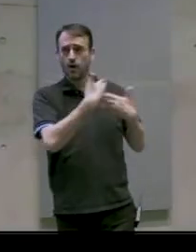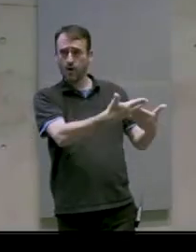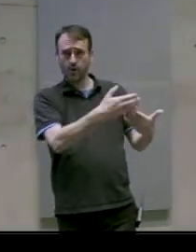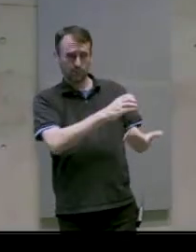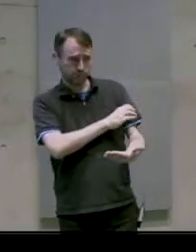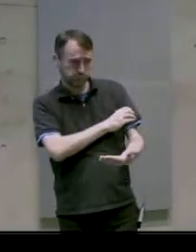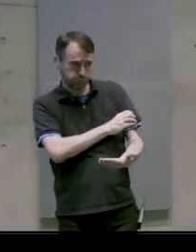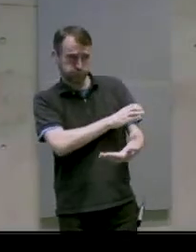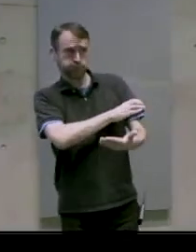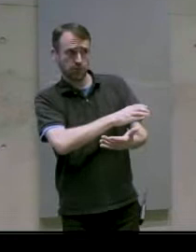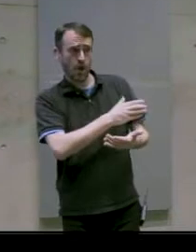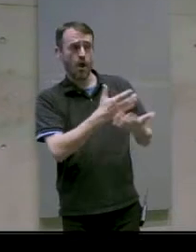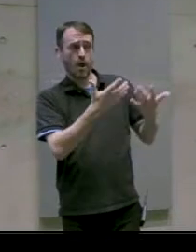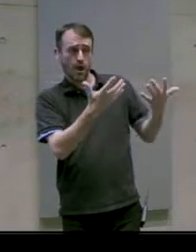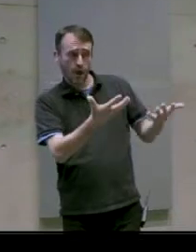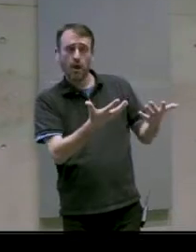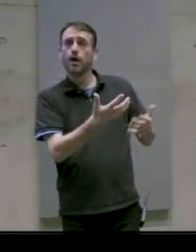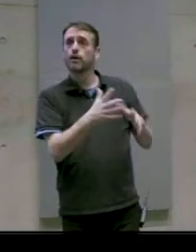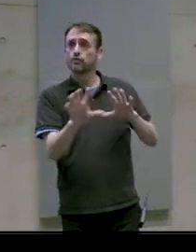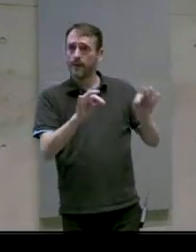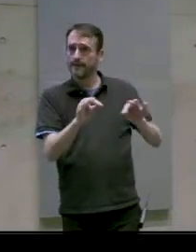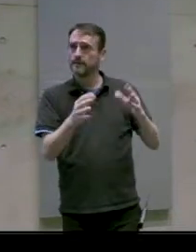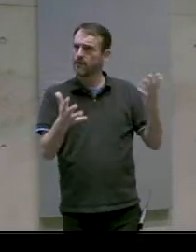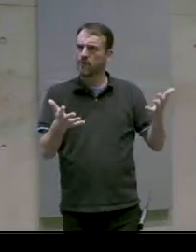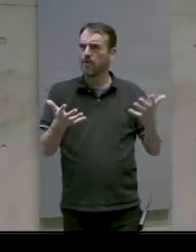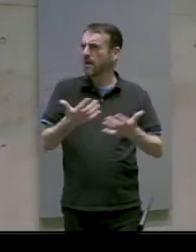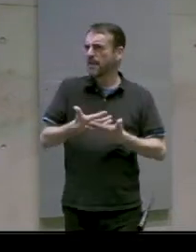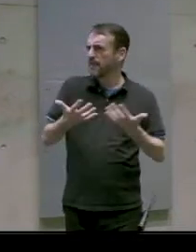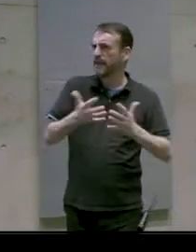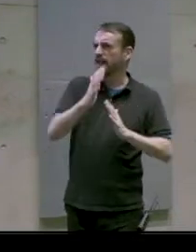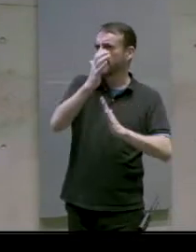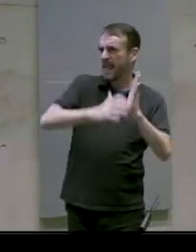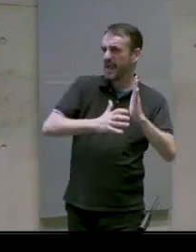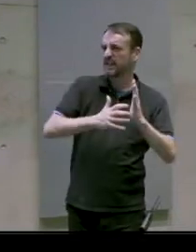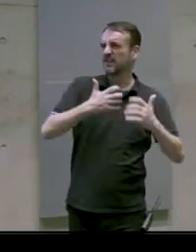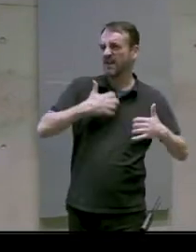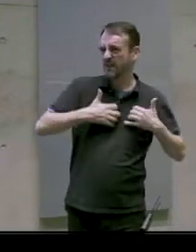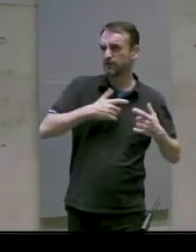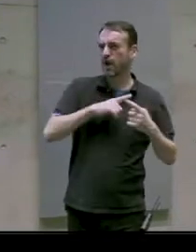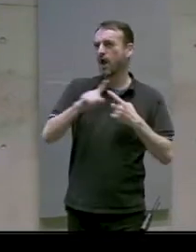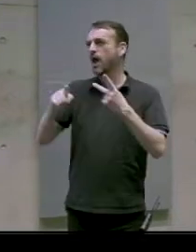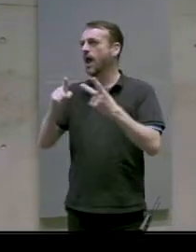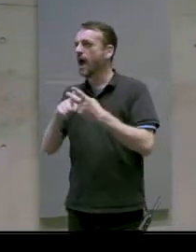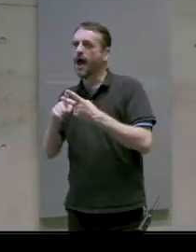sorts of, well, everything from those typing text adventures to video games